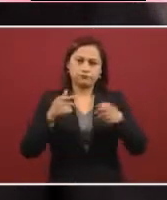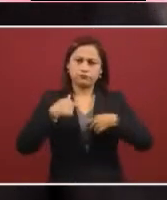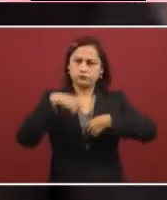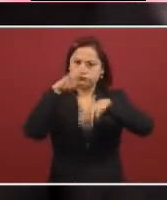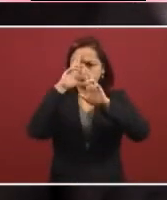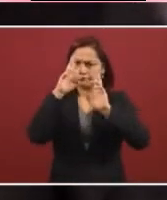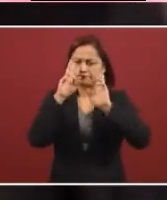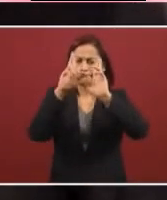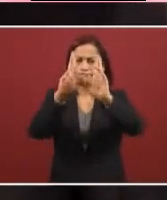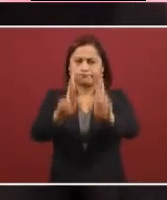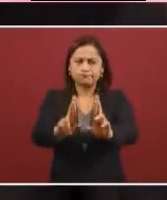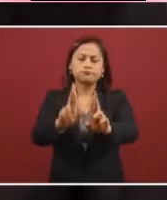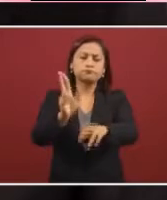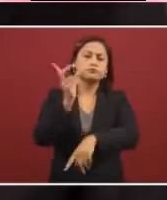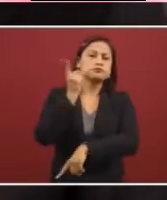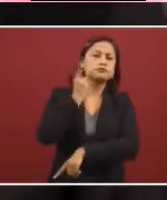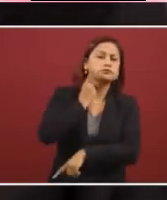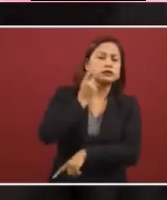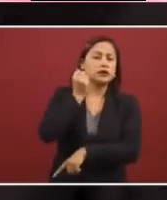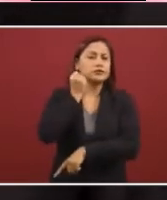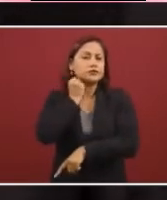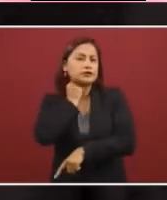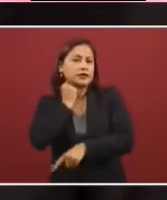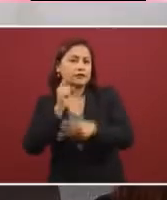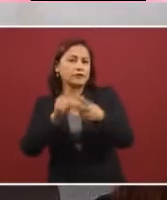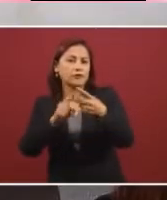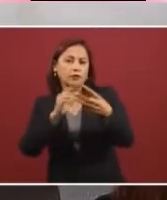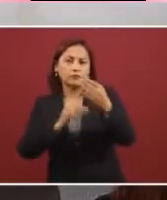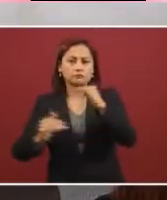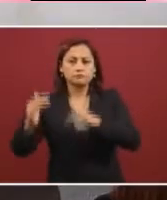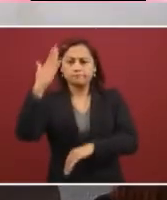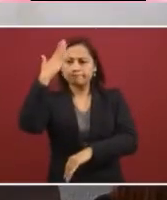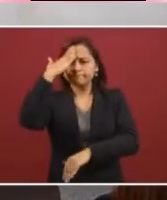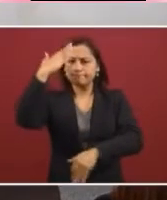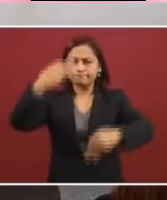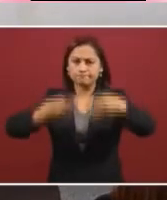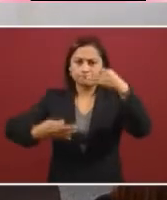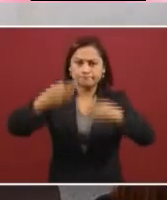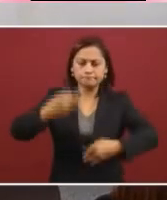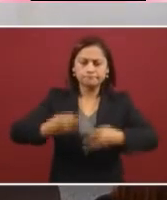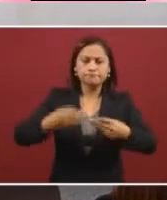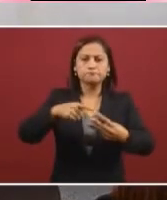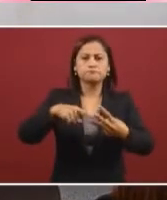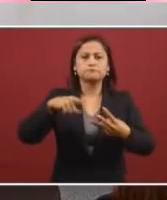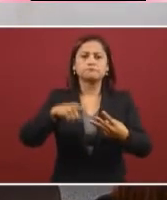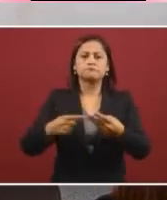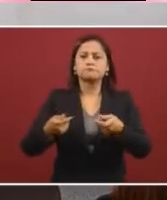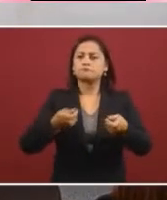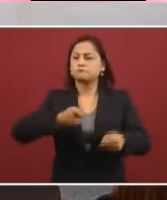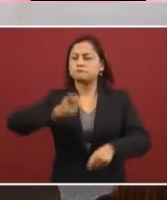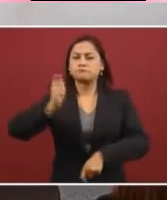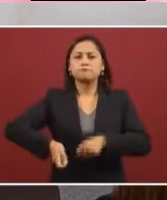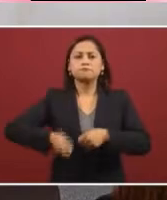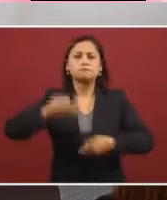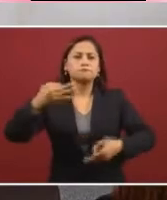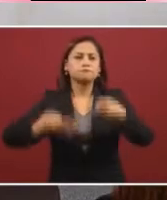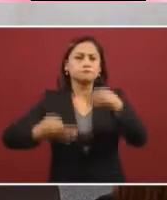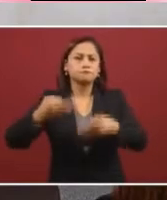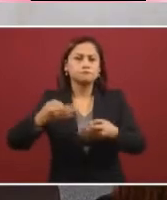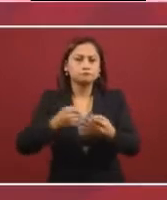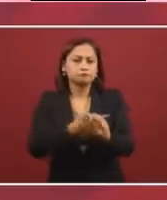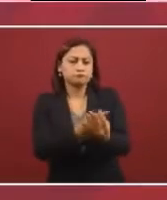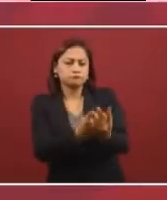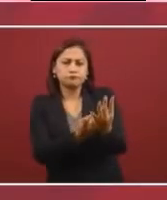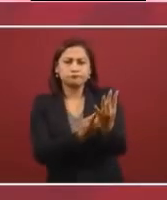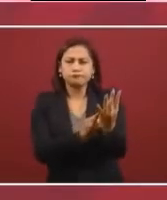That legislators and judges and magistrates and ministers